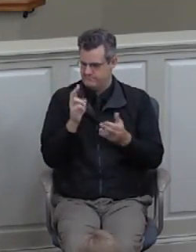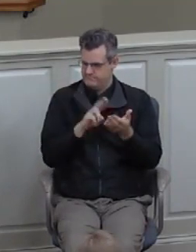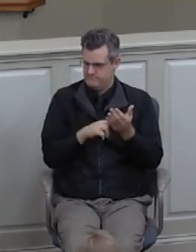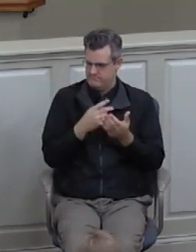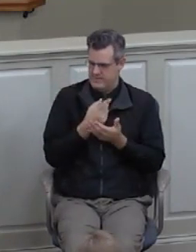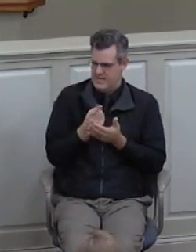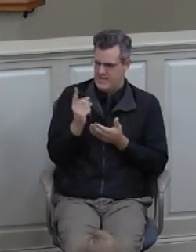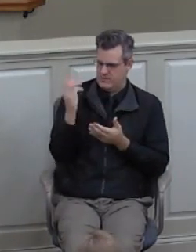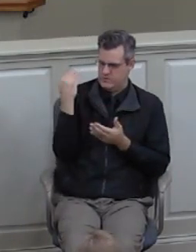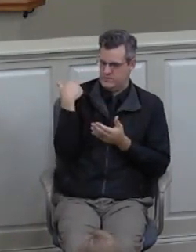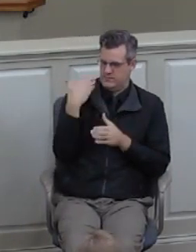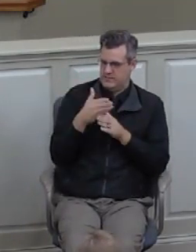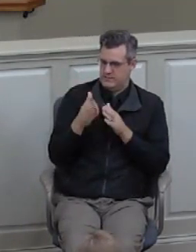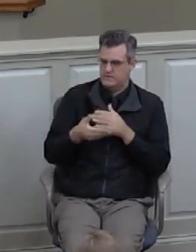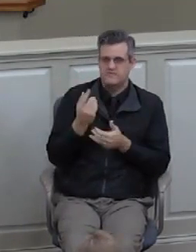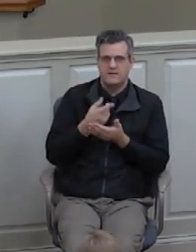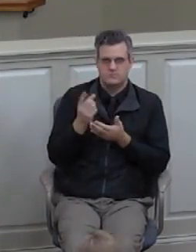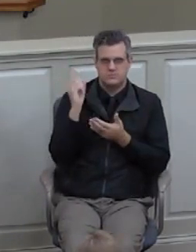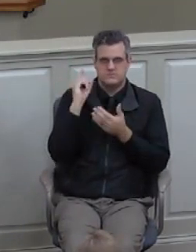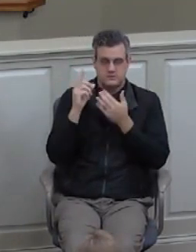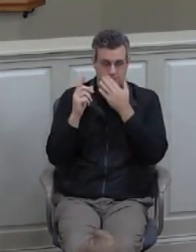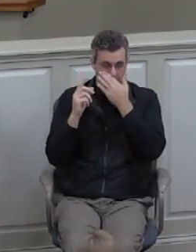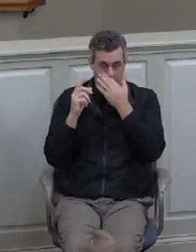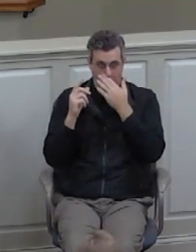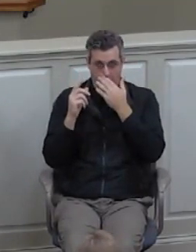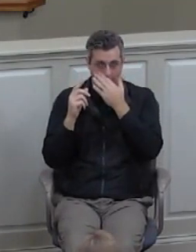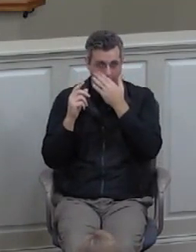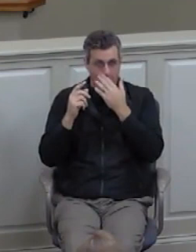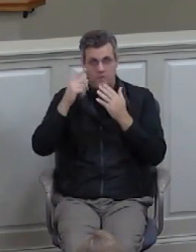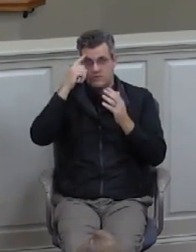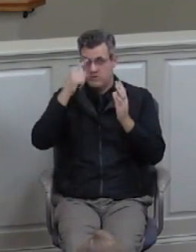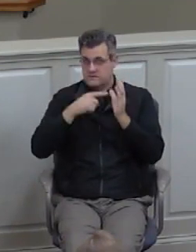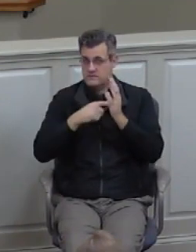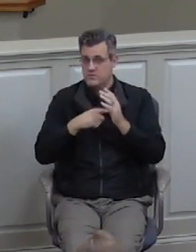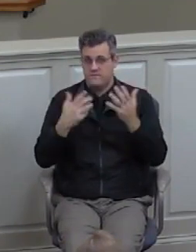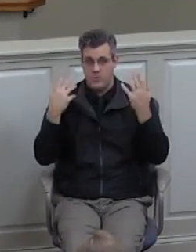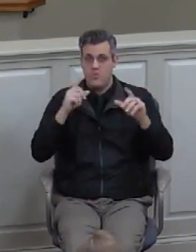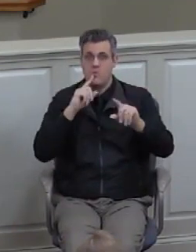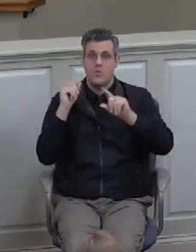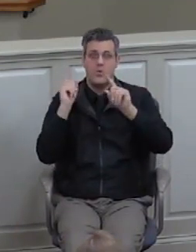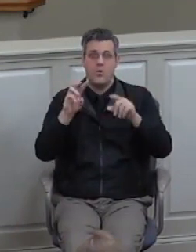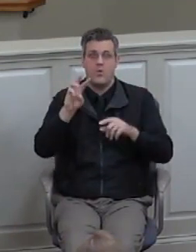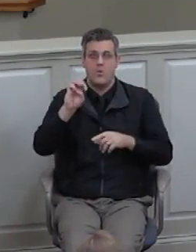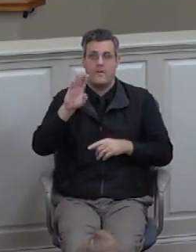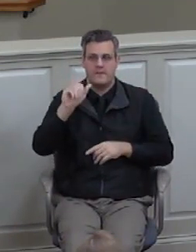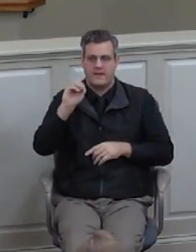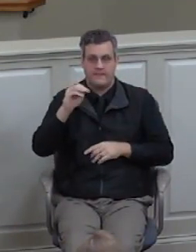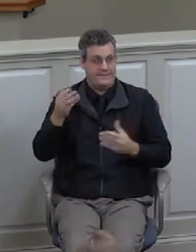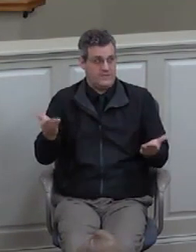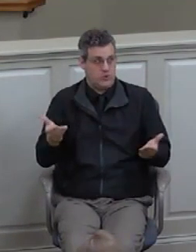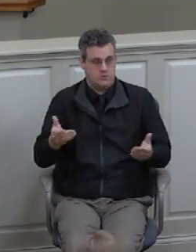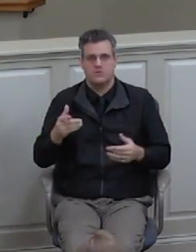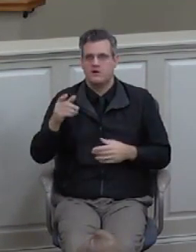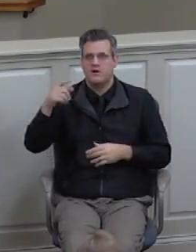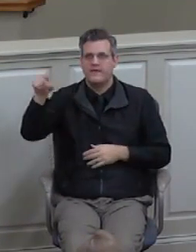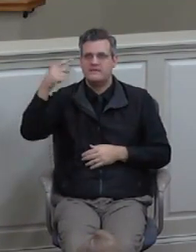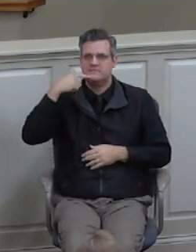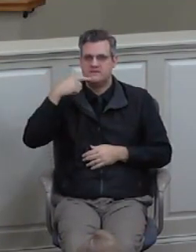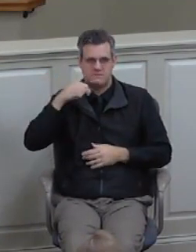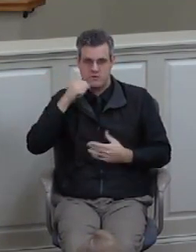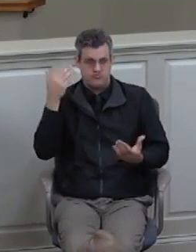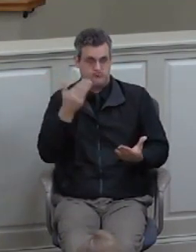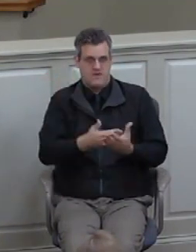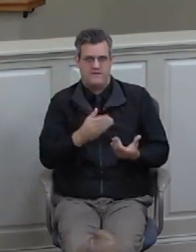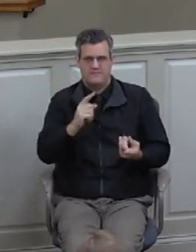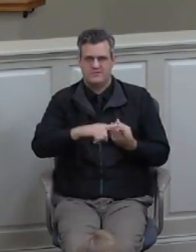week. And for instance, we've ordered webcams for us at City Hall, and we're told those webcams won't even get here